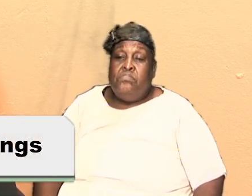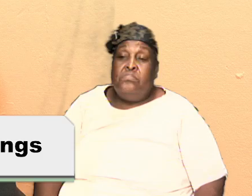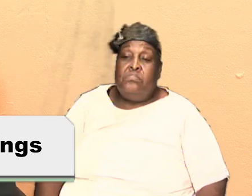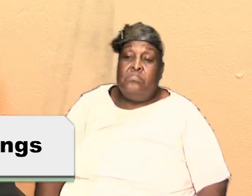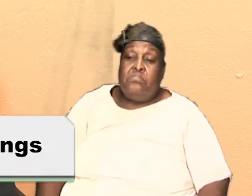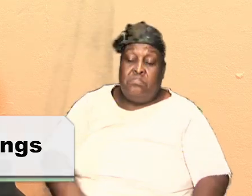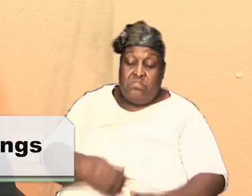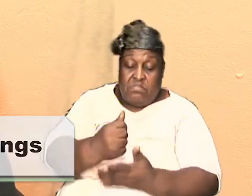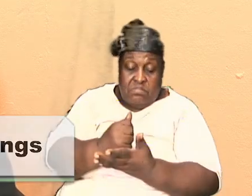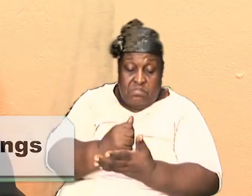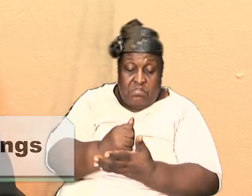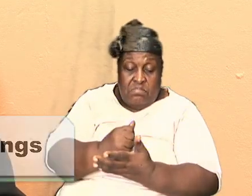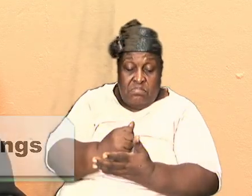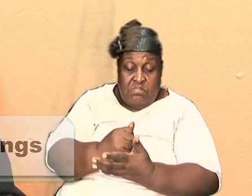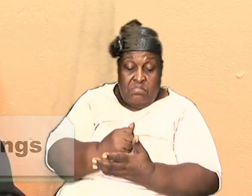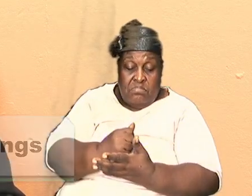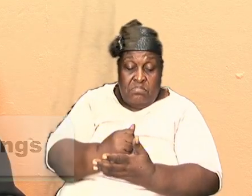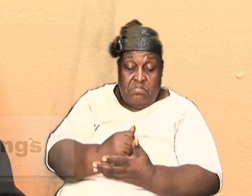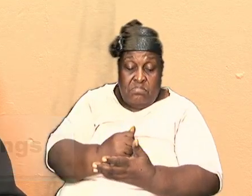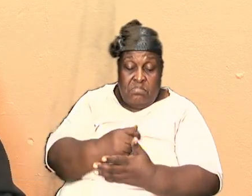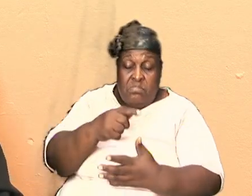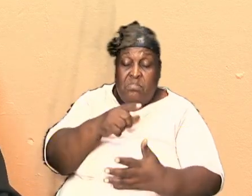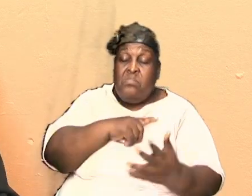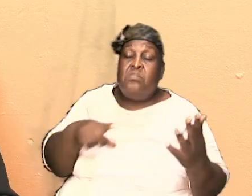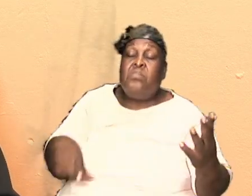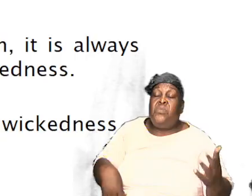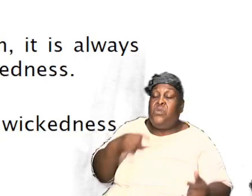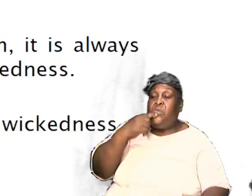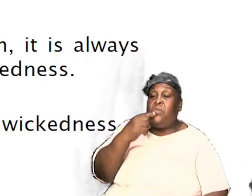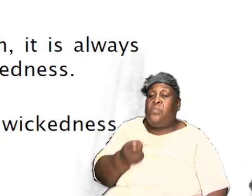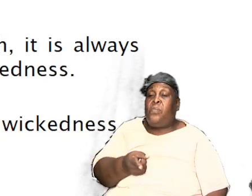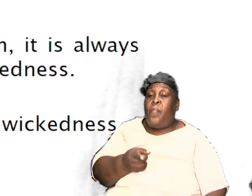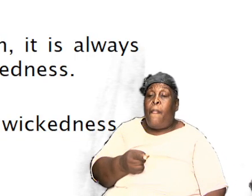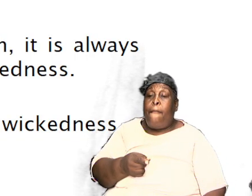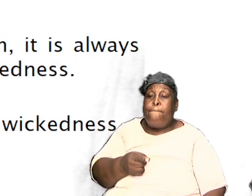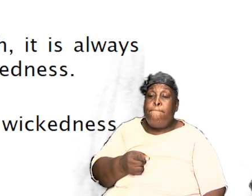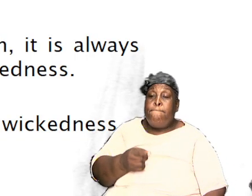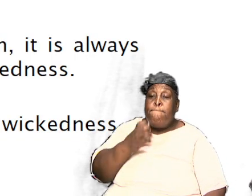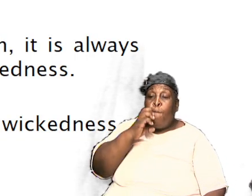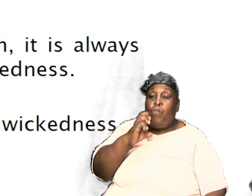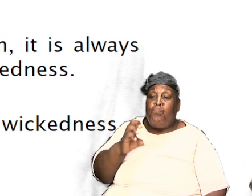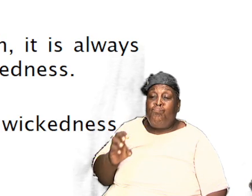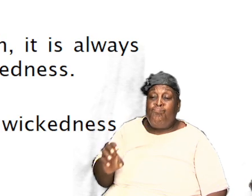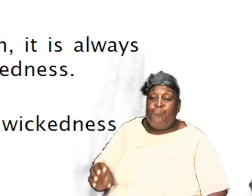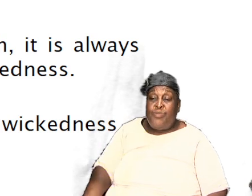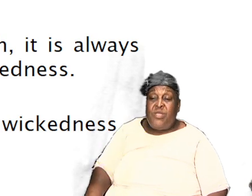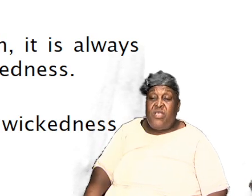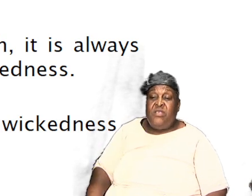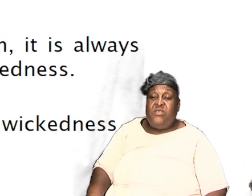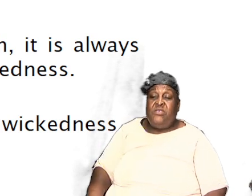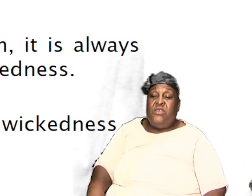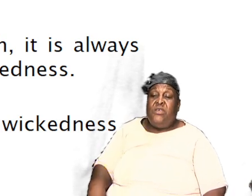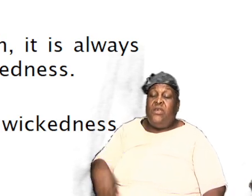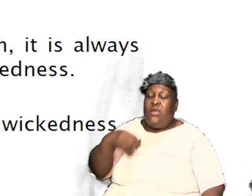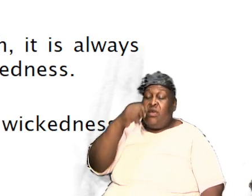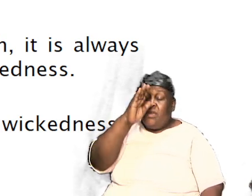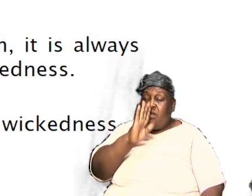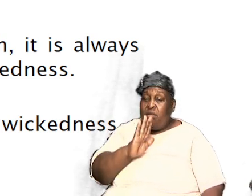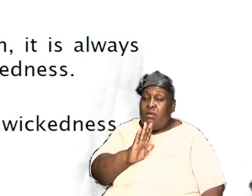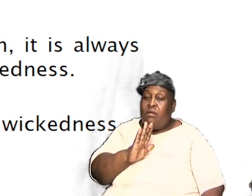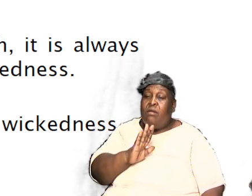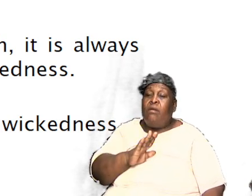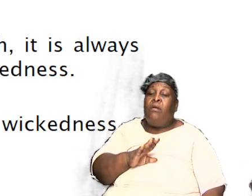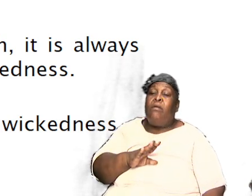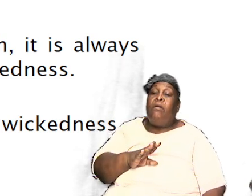Amen, somebody. So in Genesis chapter 6, the Lord says, wickedness is come, and God acted, and it